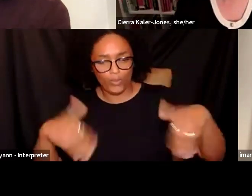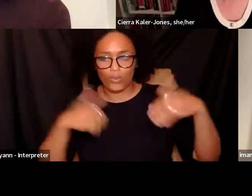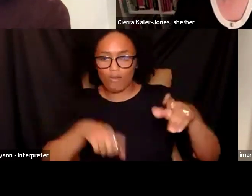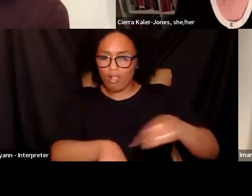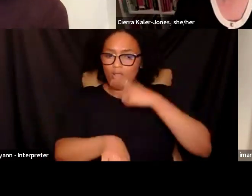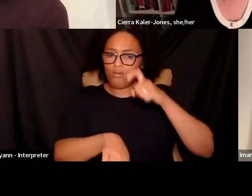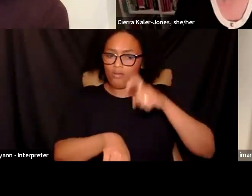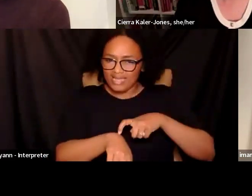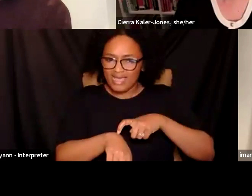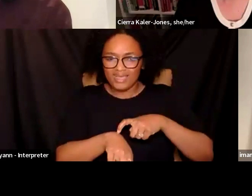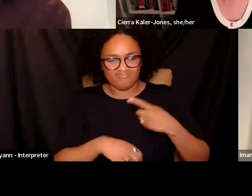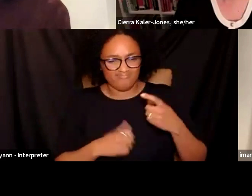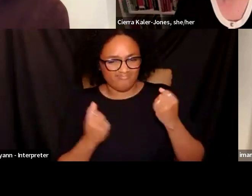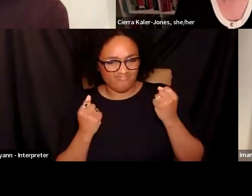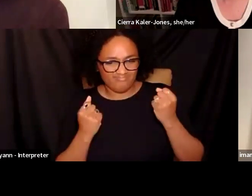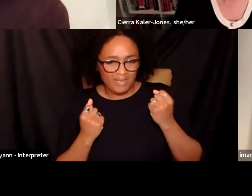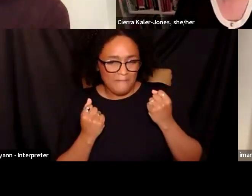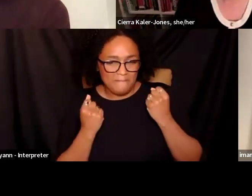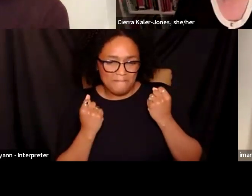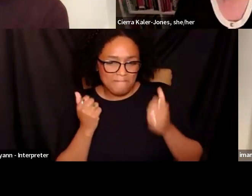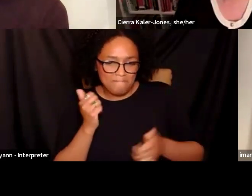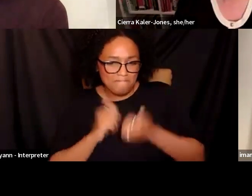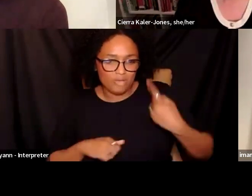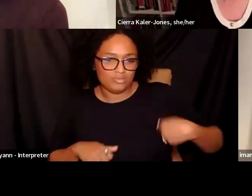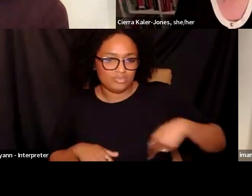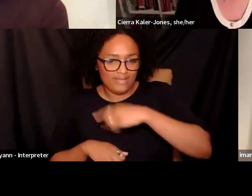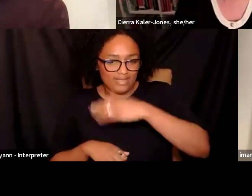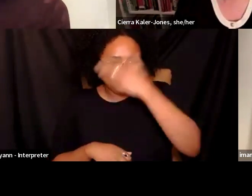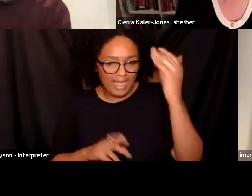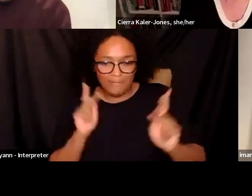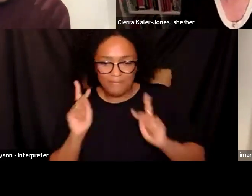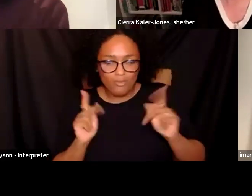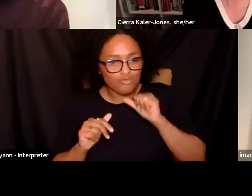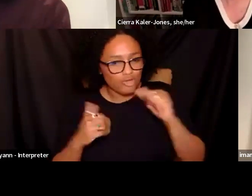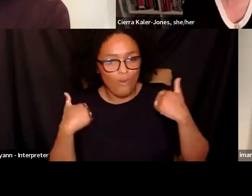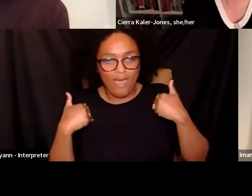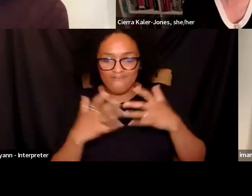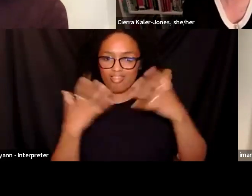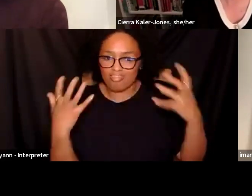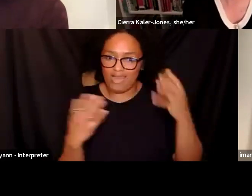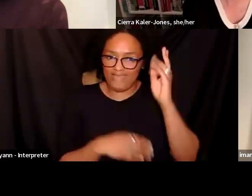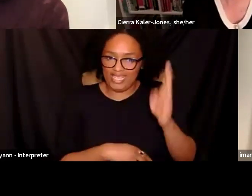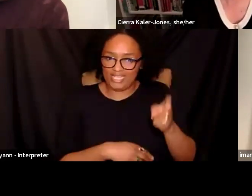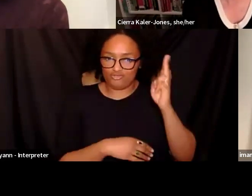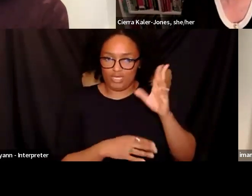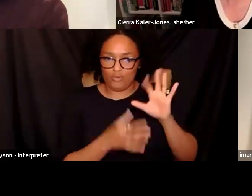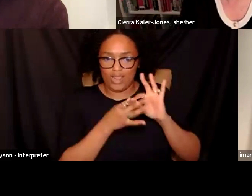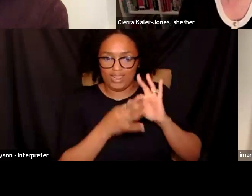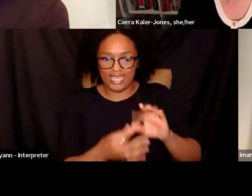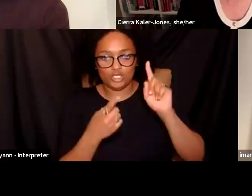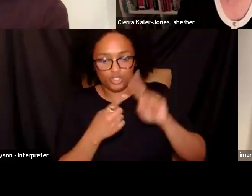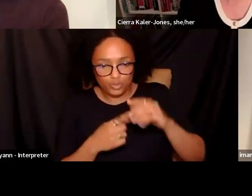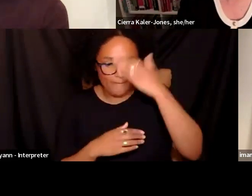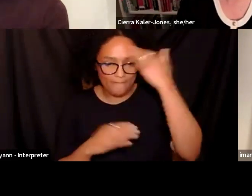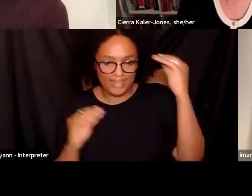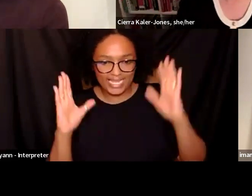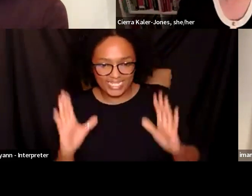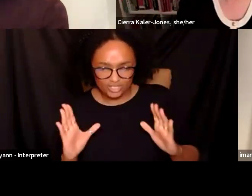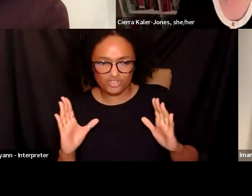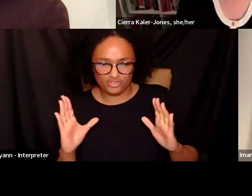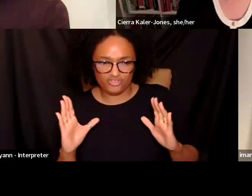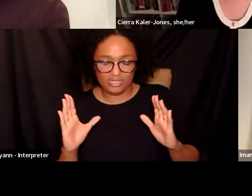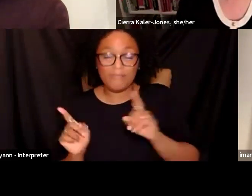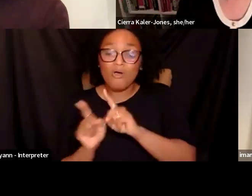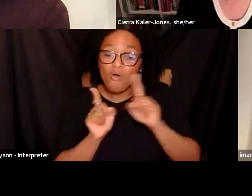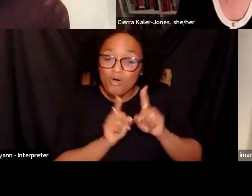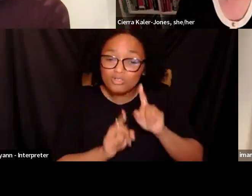and think about the contributions of these institutions and these rank and file teachers all across the country, which is also the really important thing, is that it's